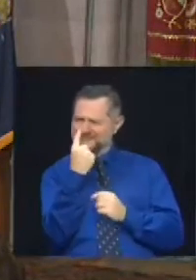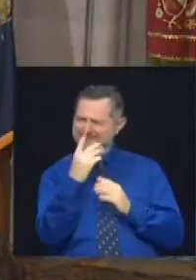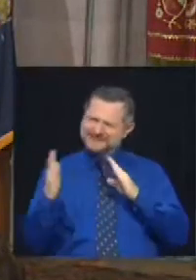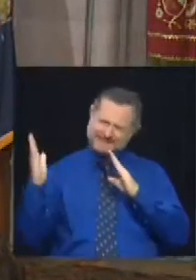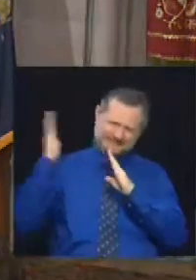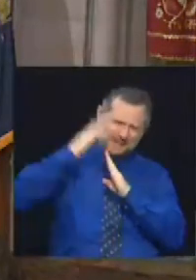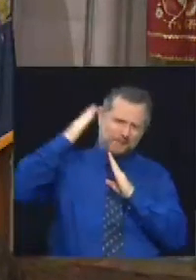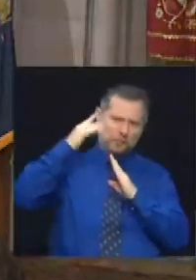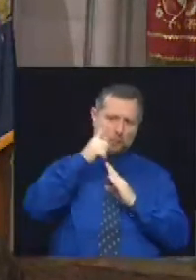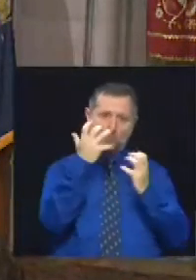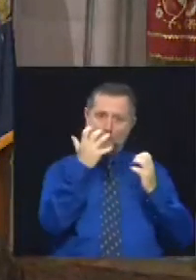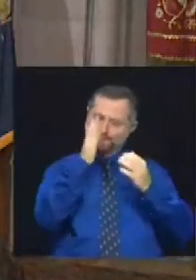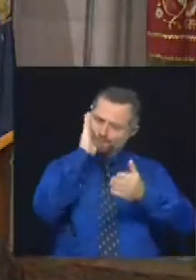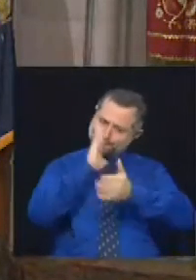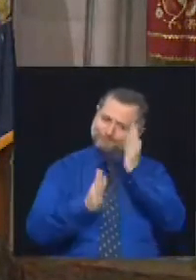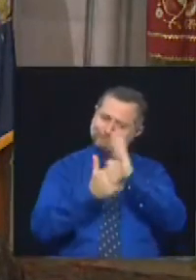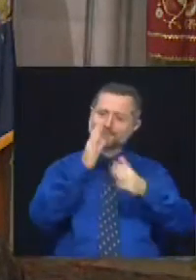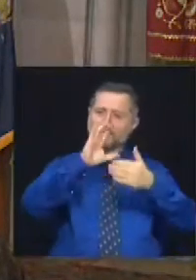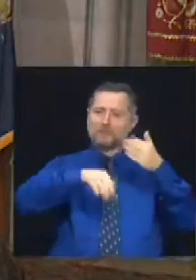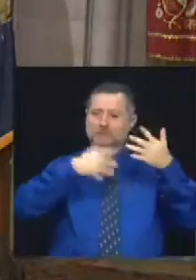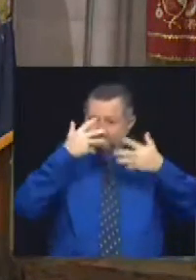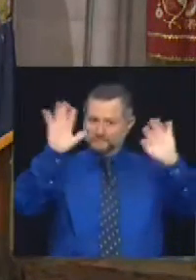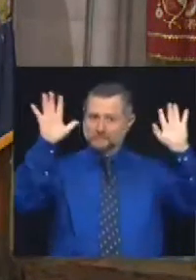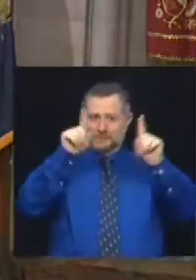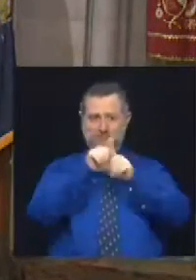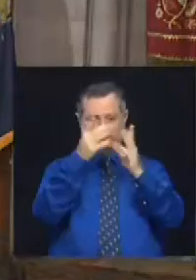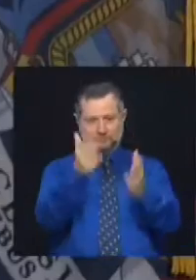to accomplish this government?